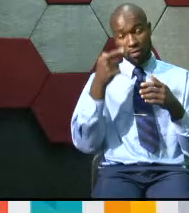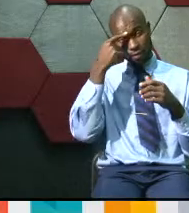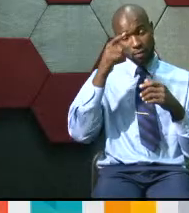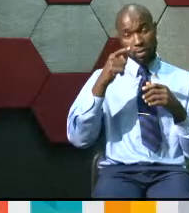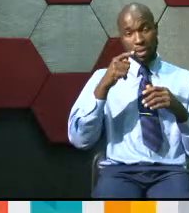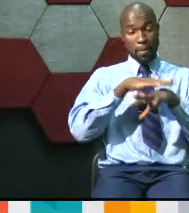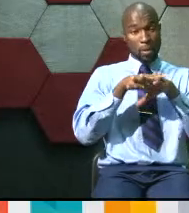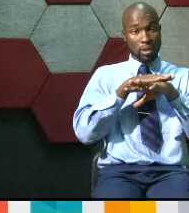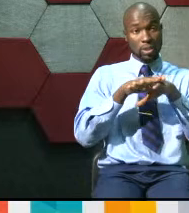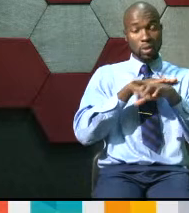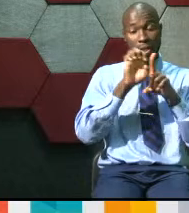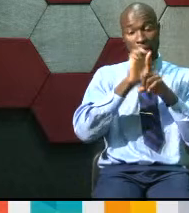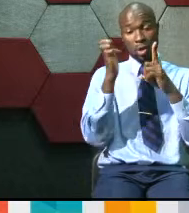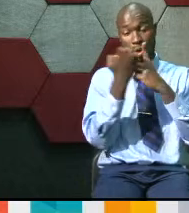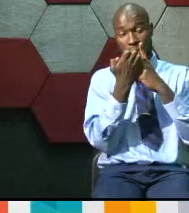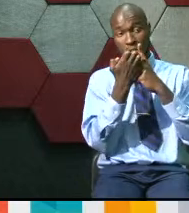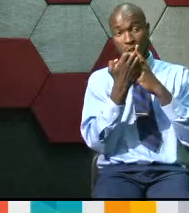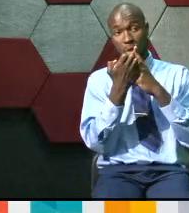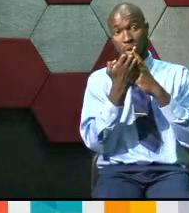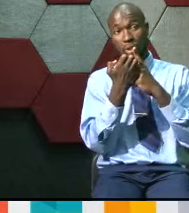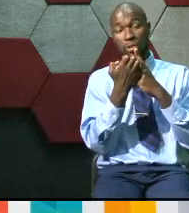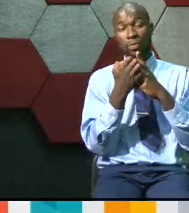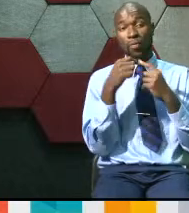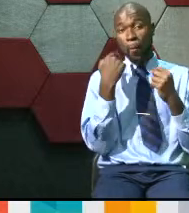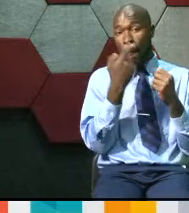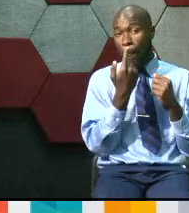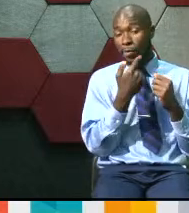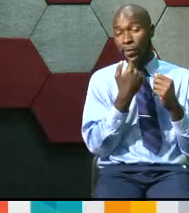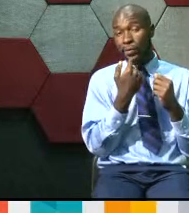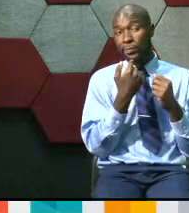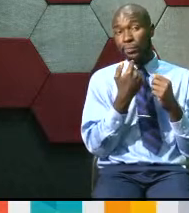ecological sciences category are